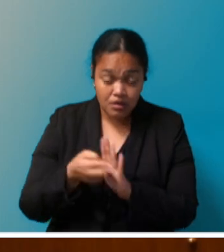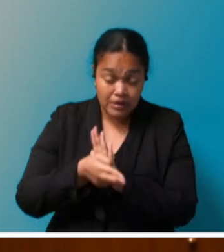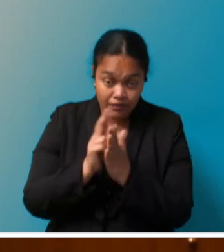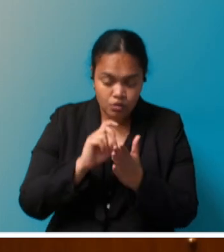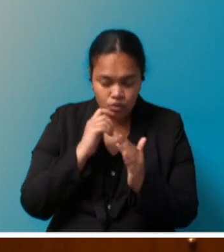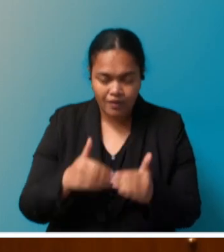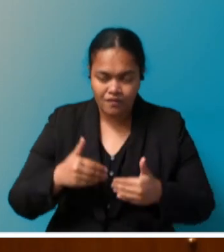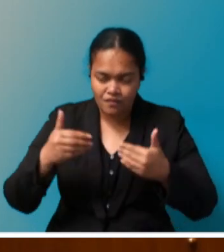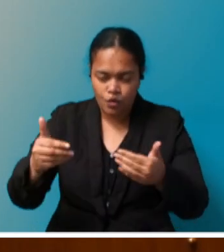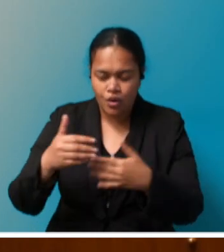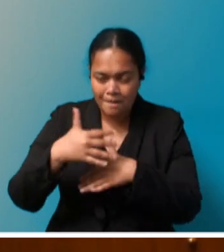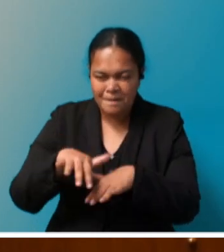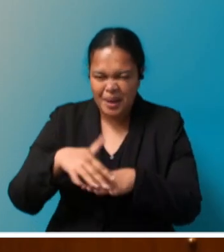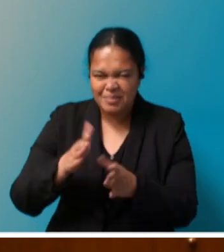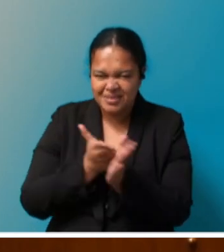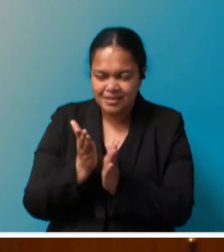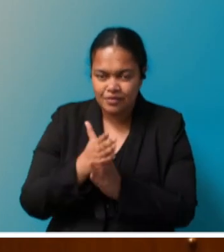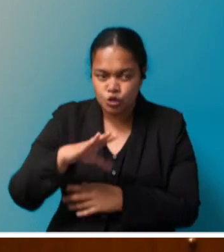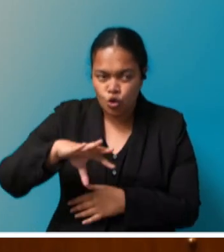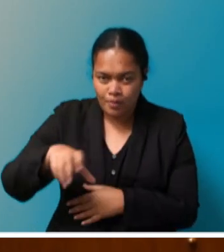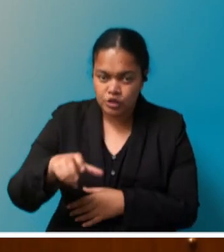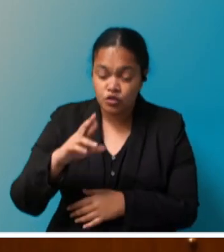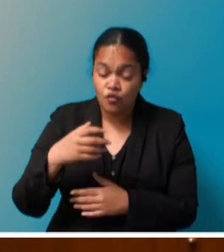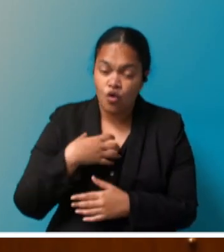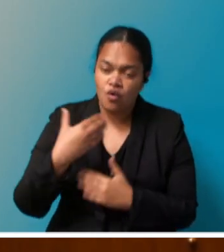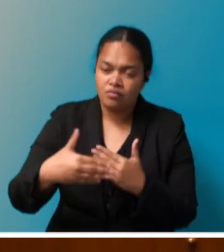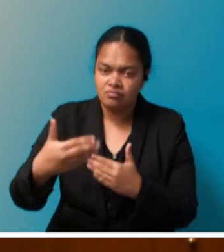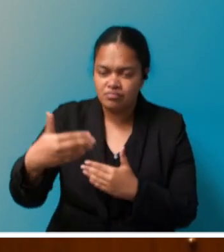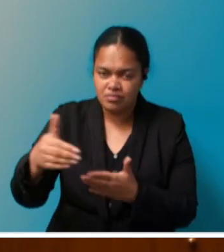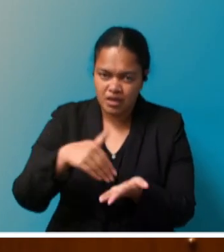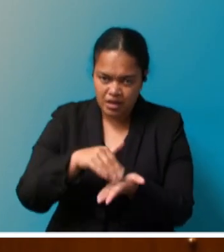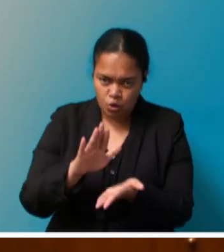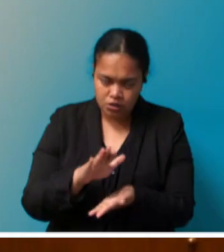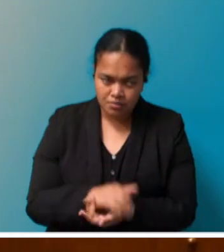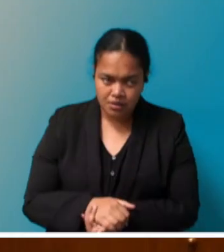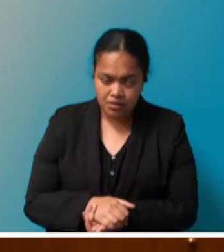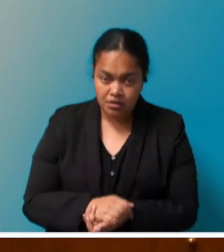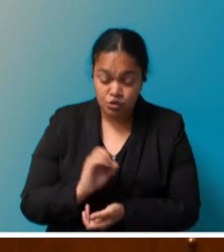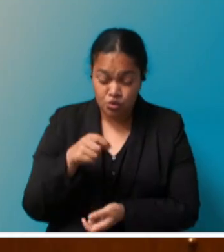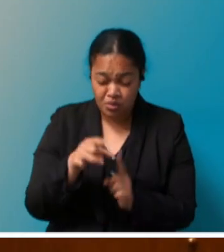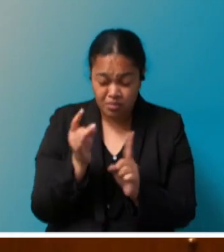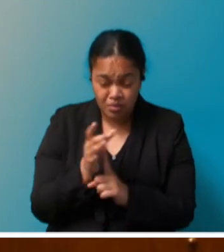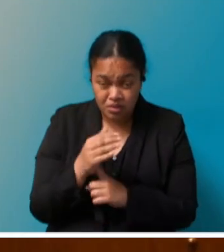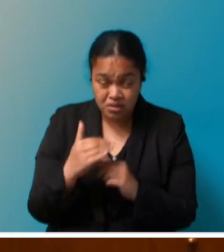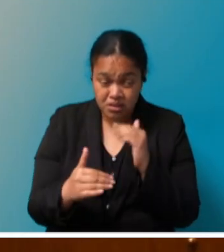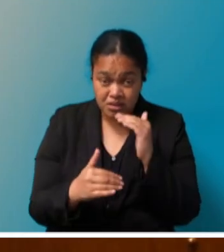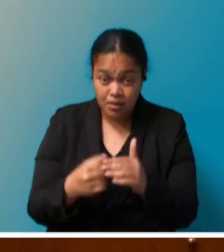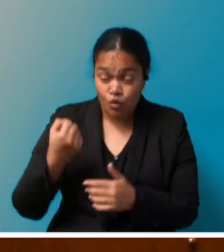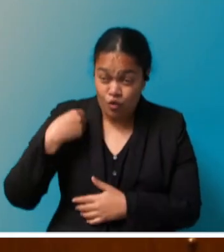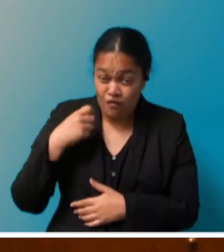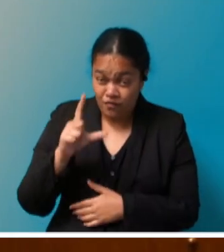to the Public Service Commission for formal endorsement. This crucial step will then enable the general order to be officially